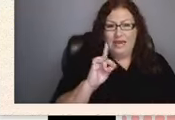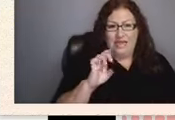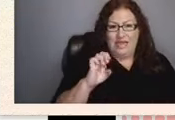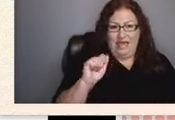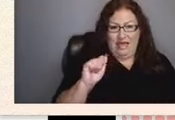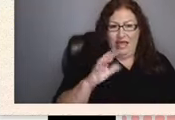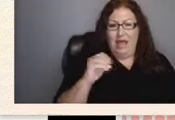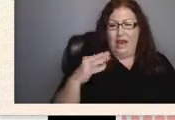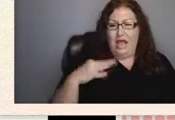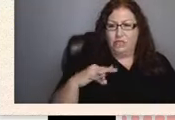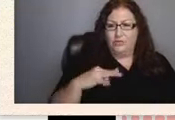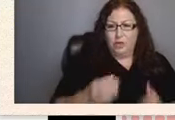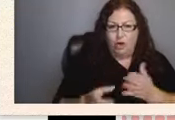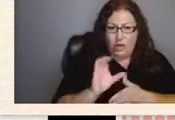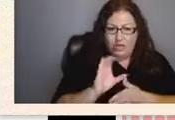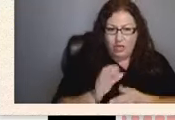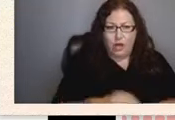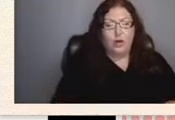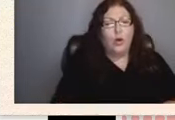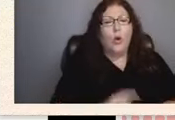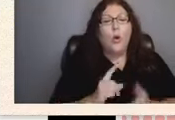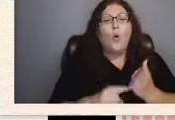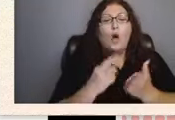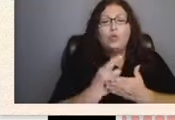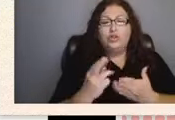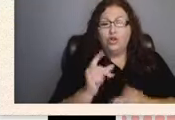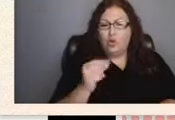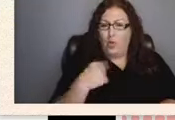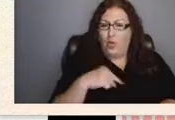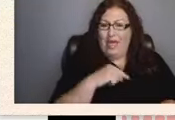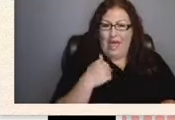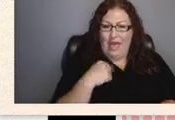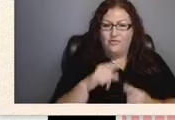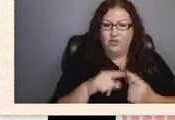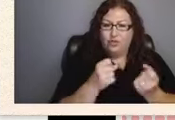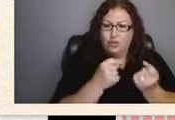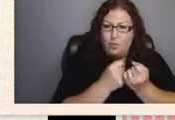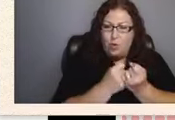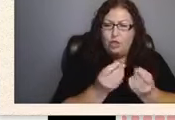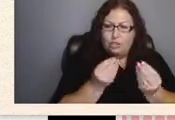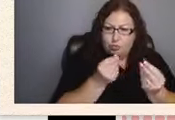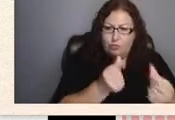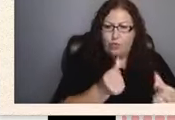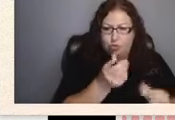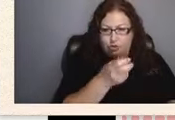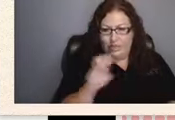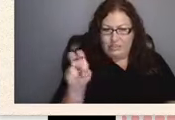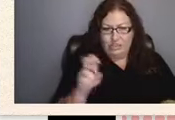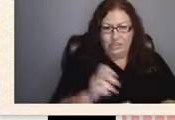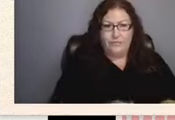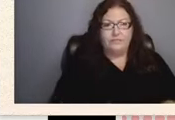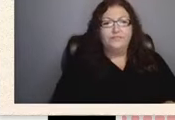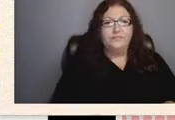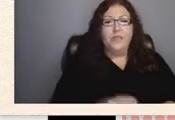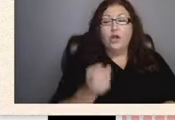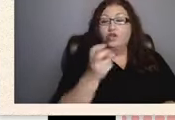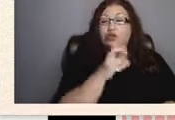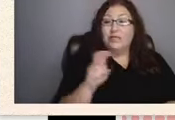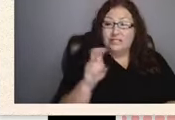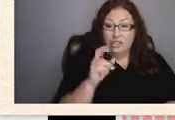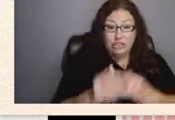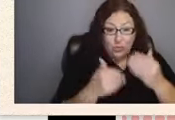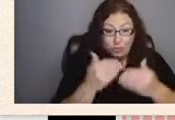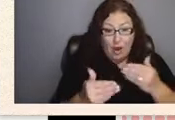eligibility criteria? What resources do we have to support smooth transition? Transition is a process. It